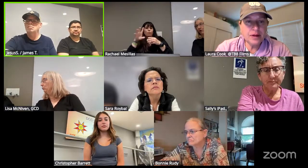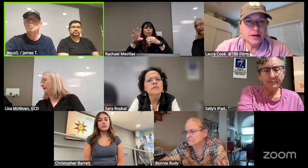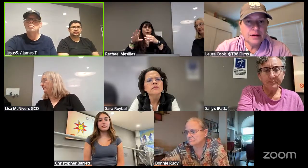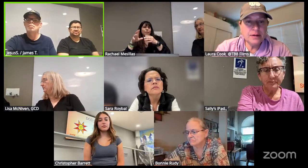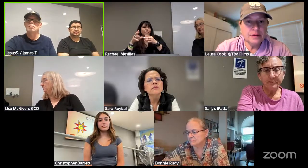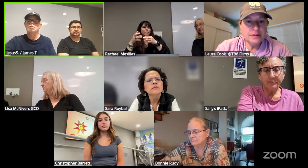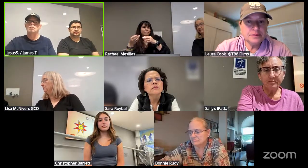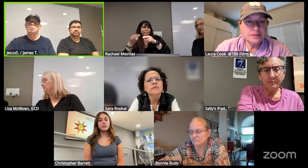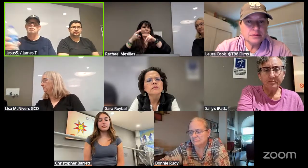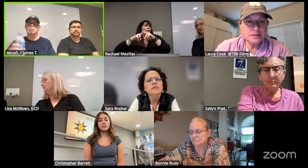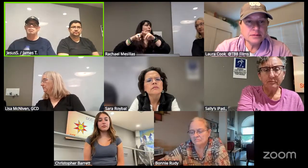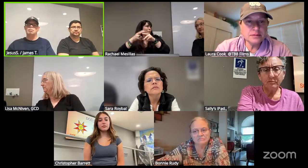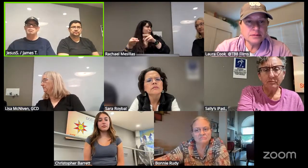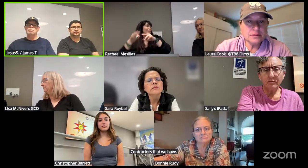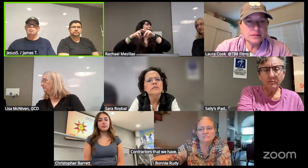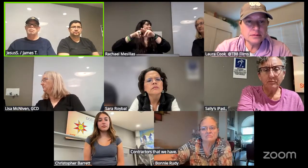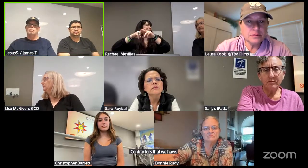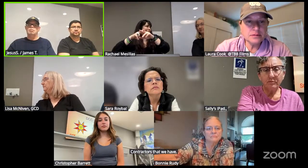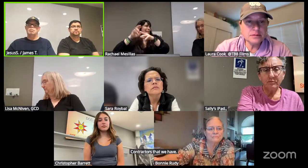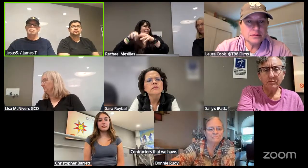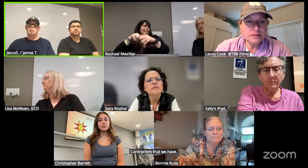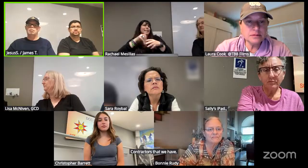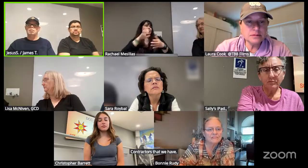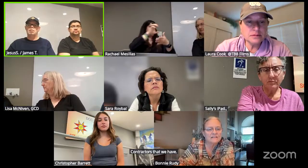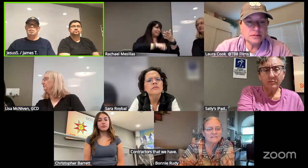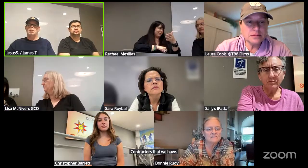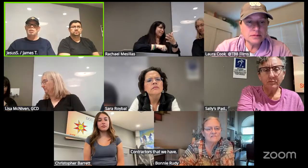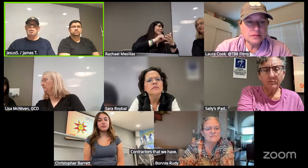That we pay for.